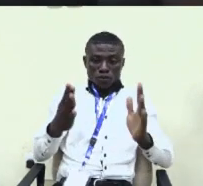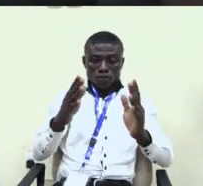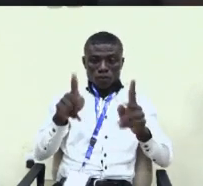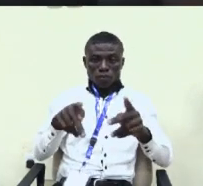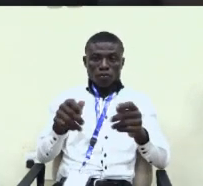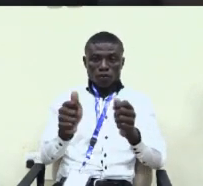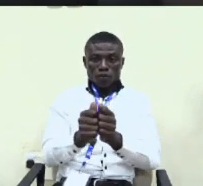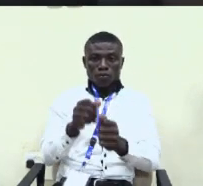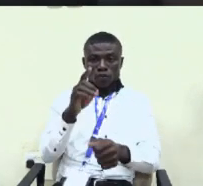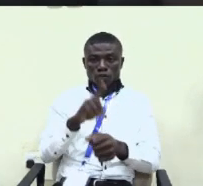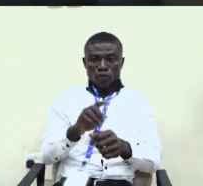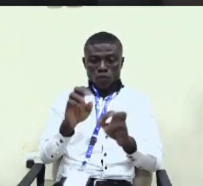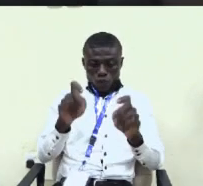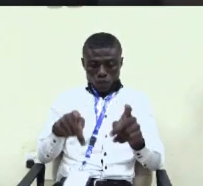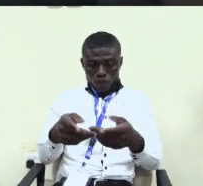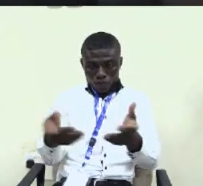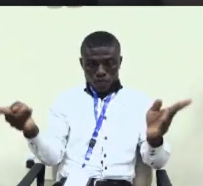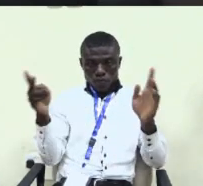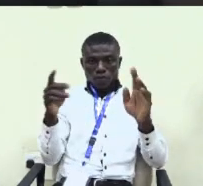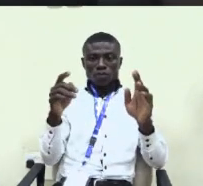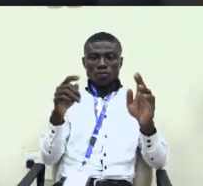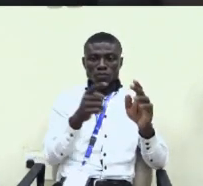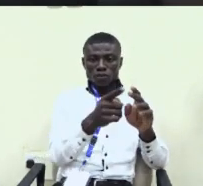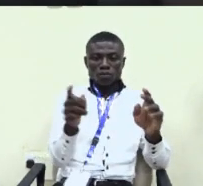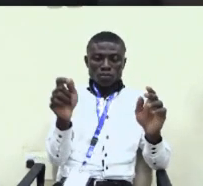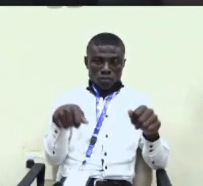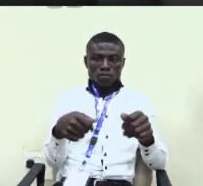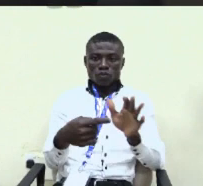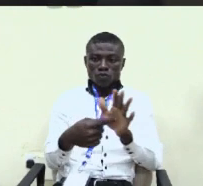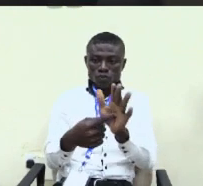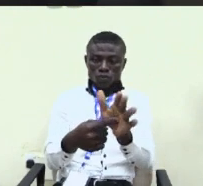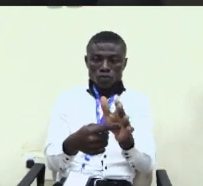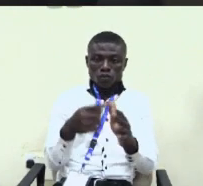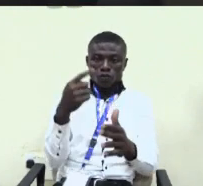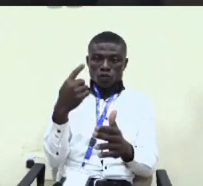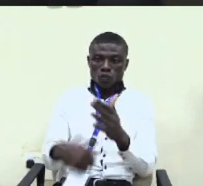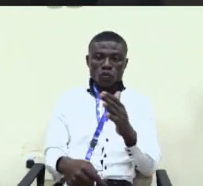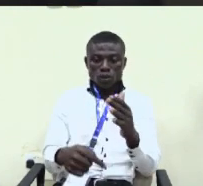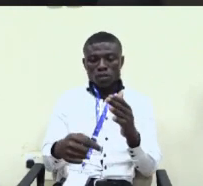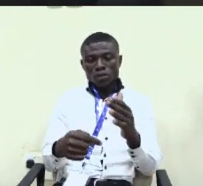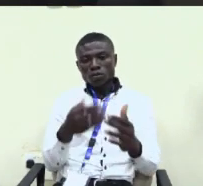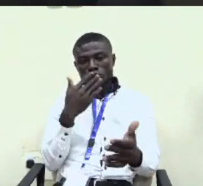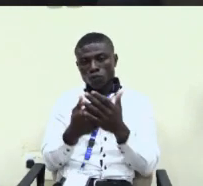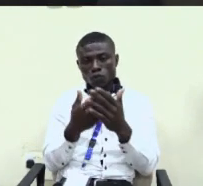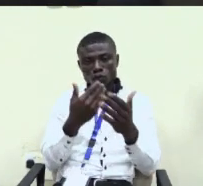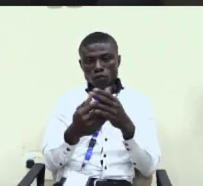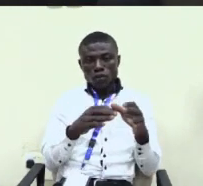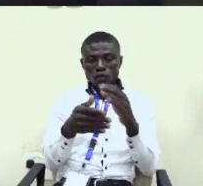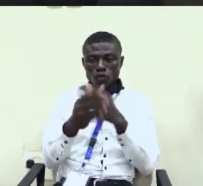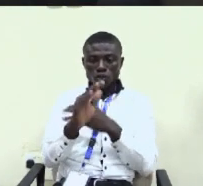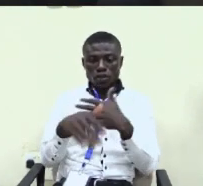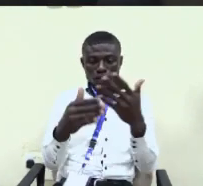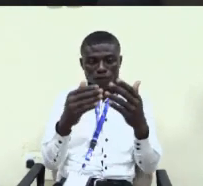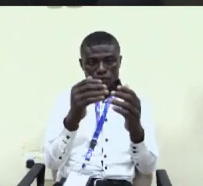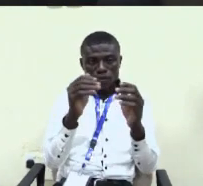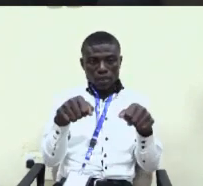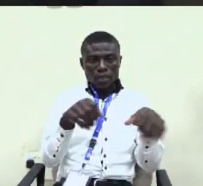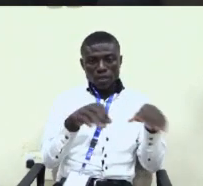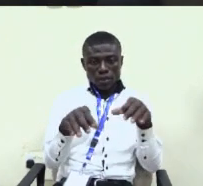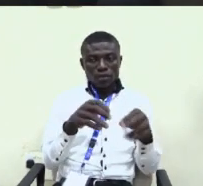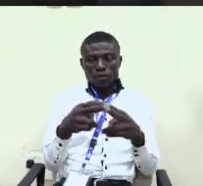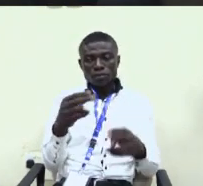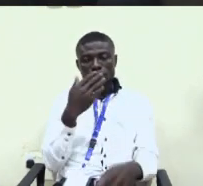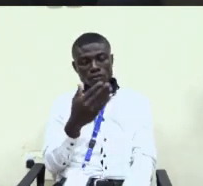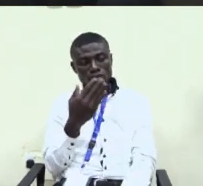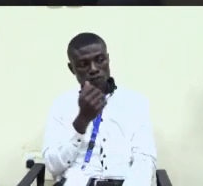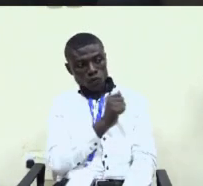disabilities the opportunity so that they can demonstrate what potentials God has endowed them with. So